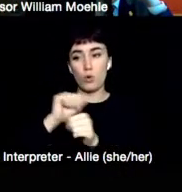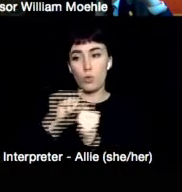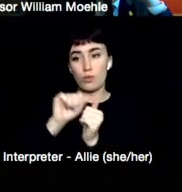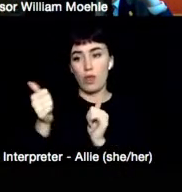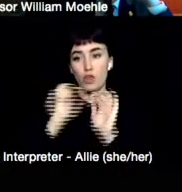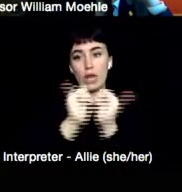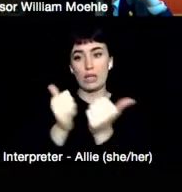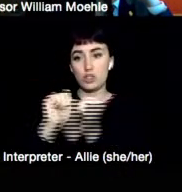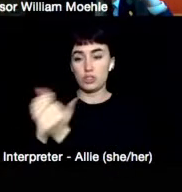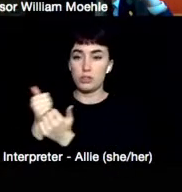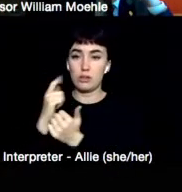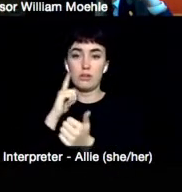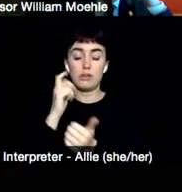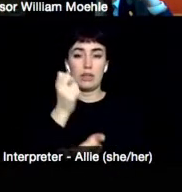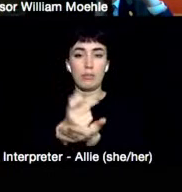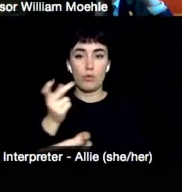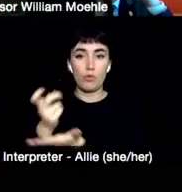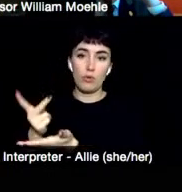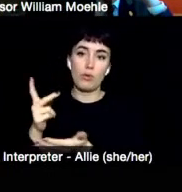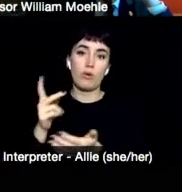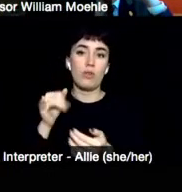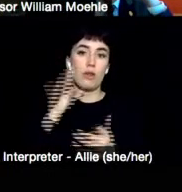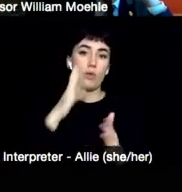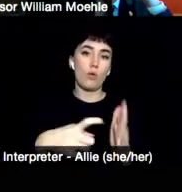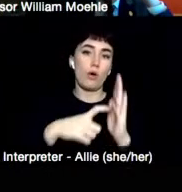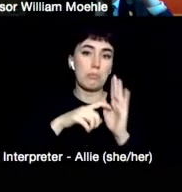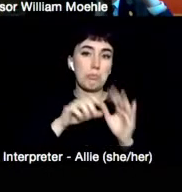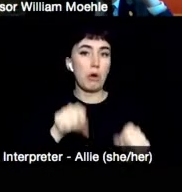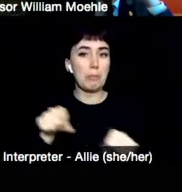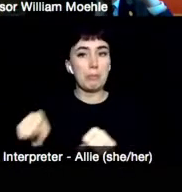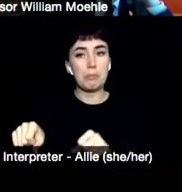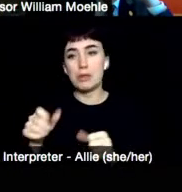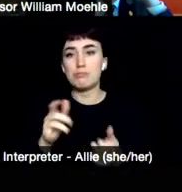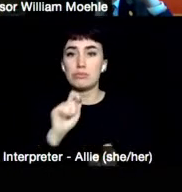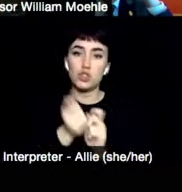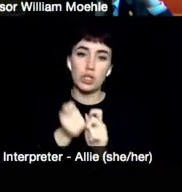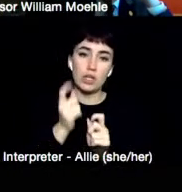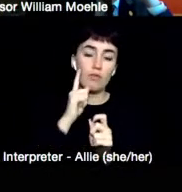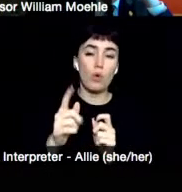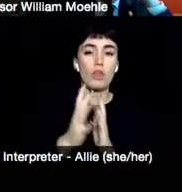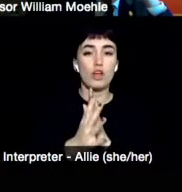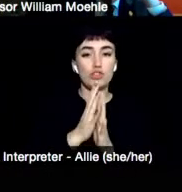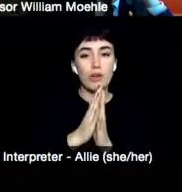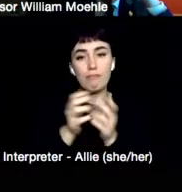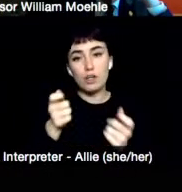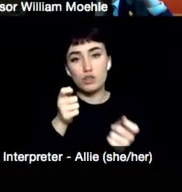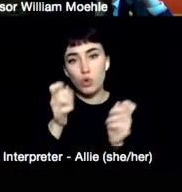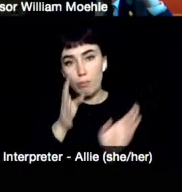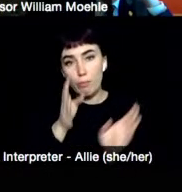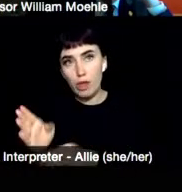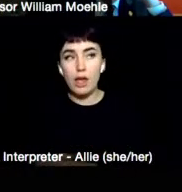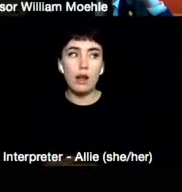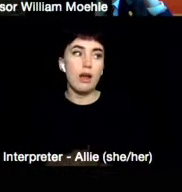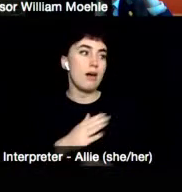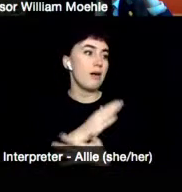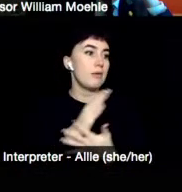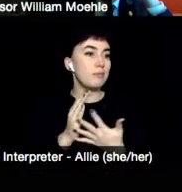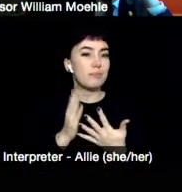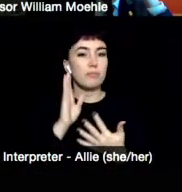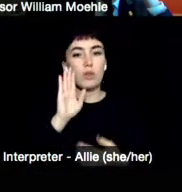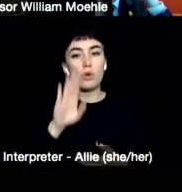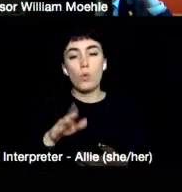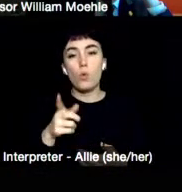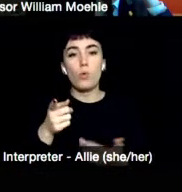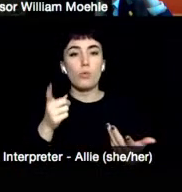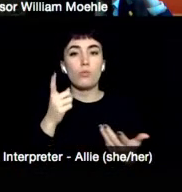agencies to get approval, which would require probably changes to the traffic control plan, you know,